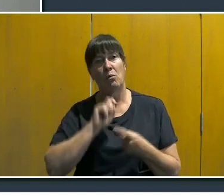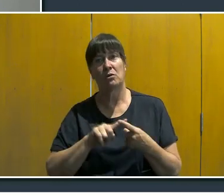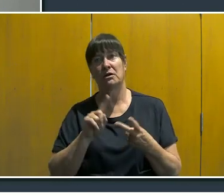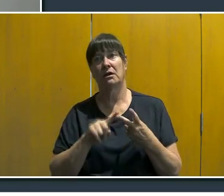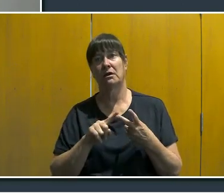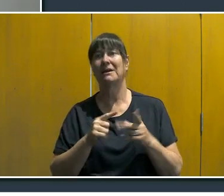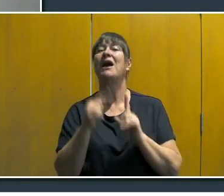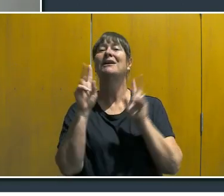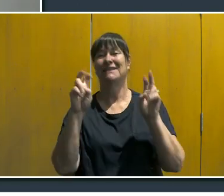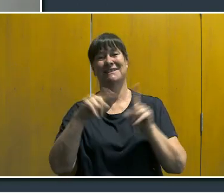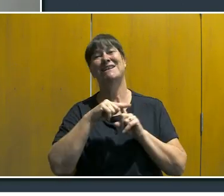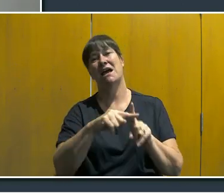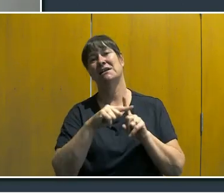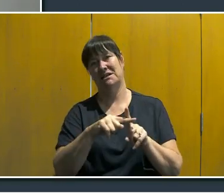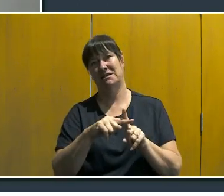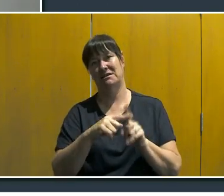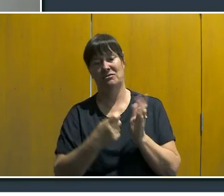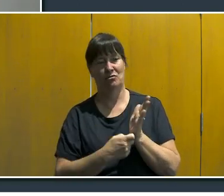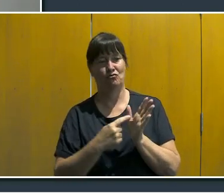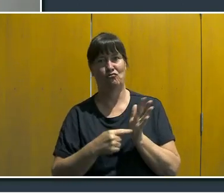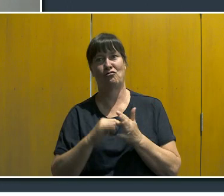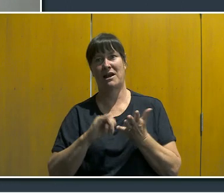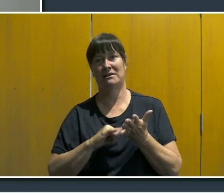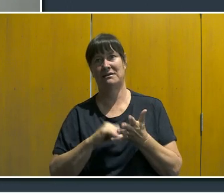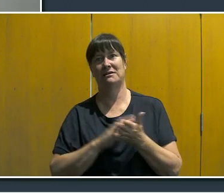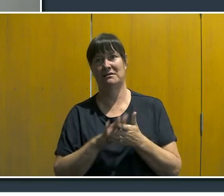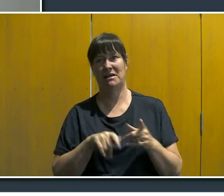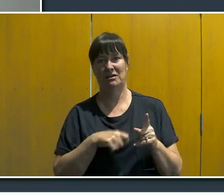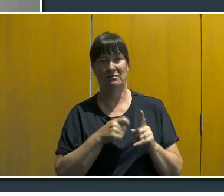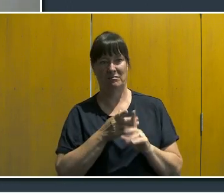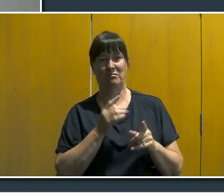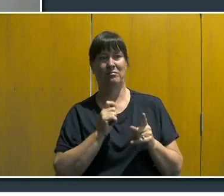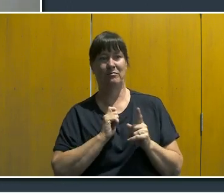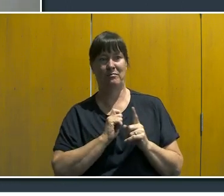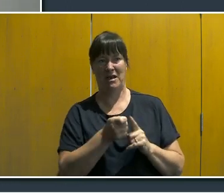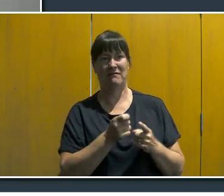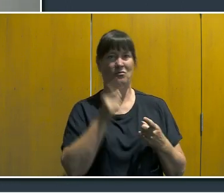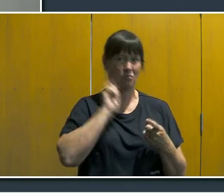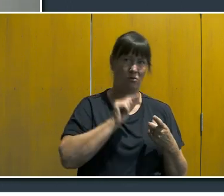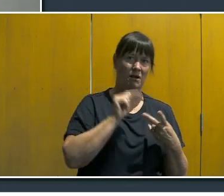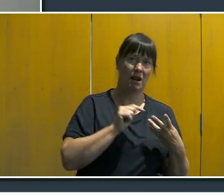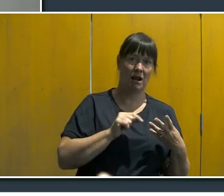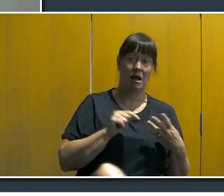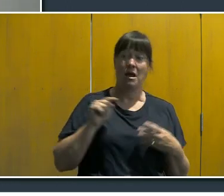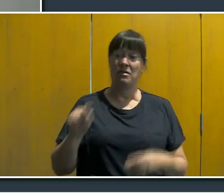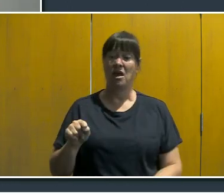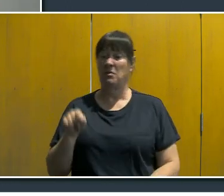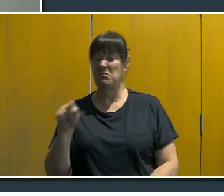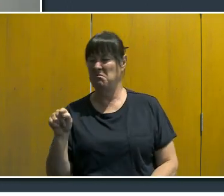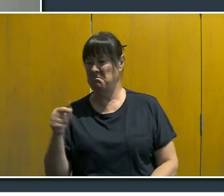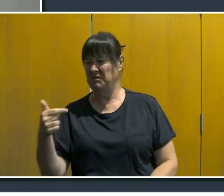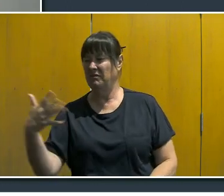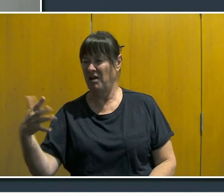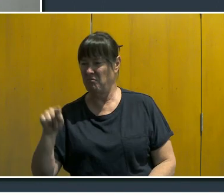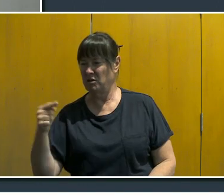the rubbish. targeted rates. The targeted rate, sorry. Yeah. So they only pay 0.75 of that, whereas we pay 1, you know what